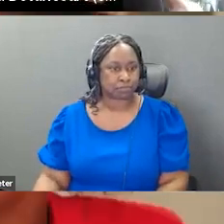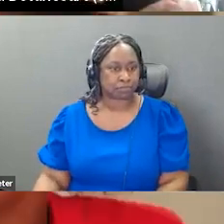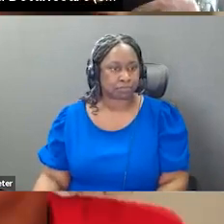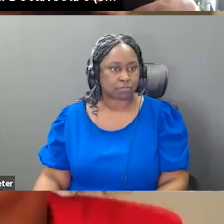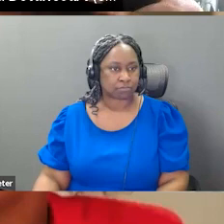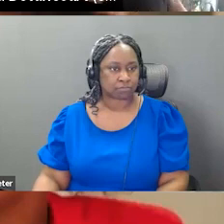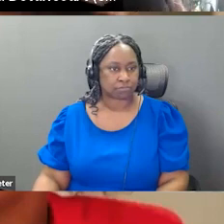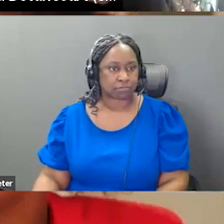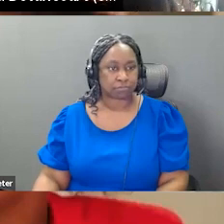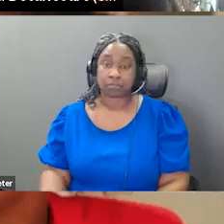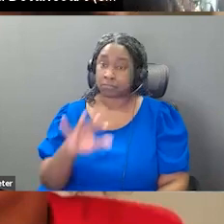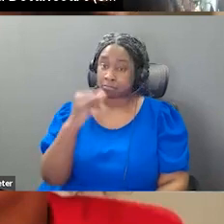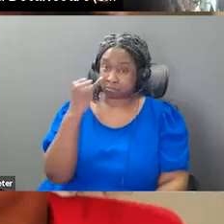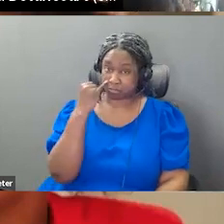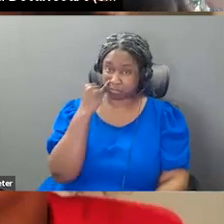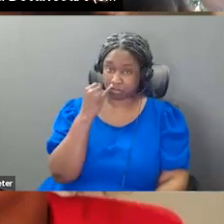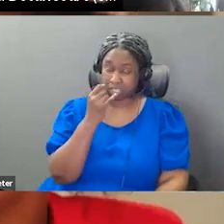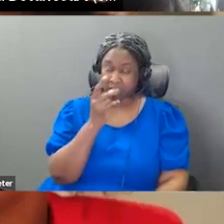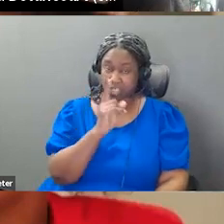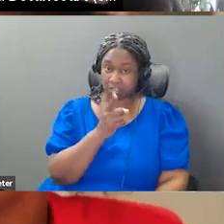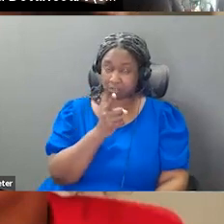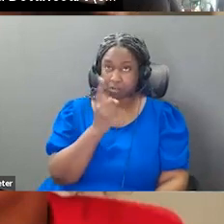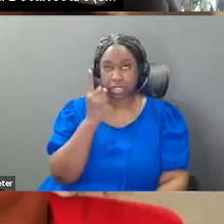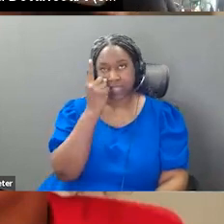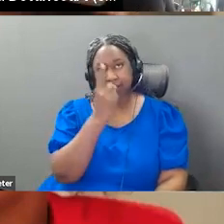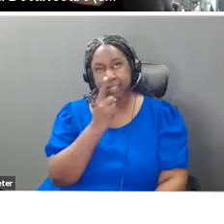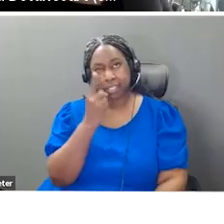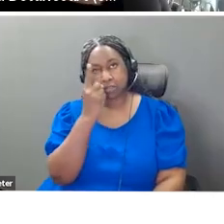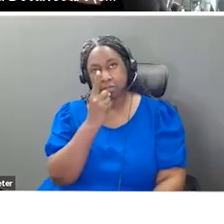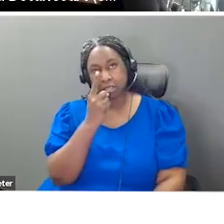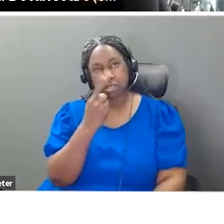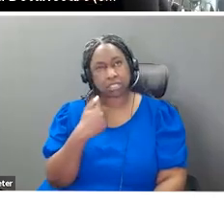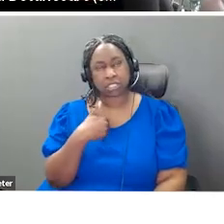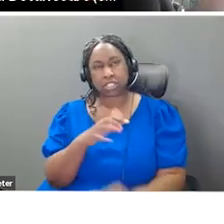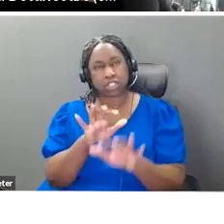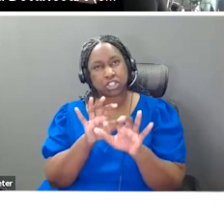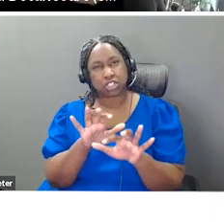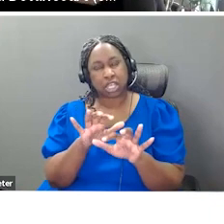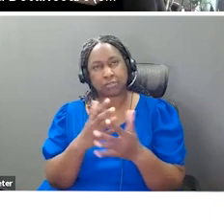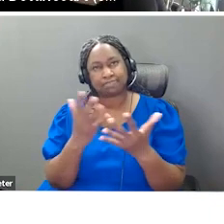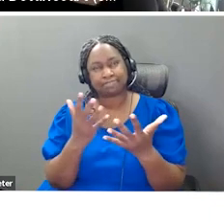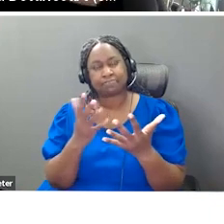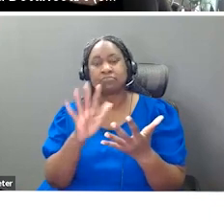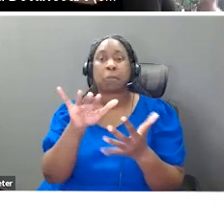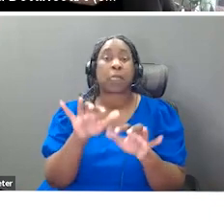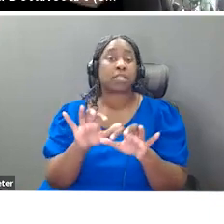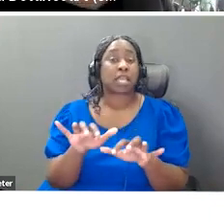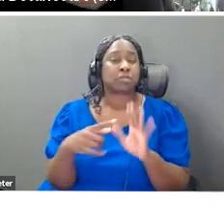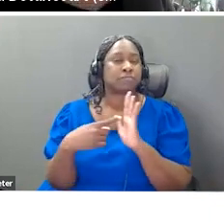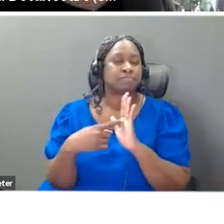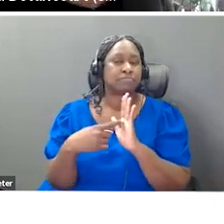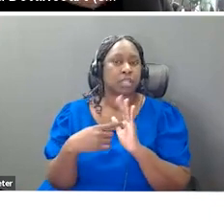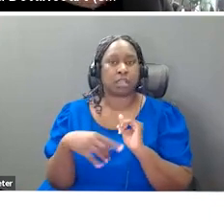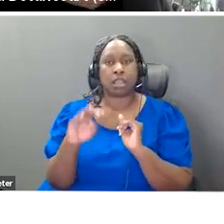Now, if you really intentionally think about what you should type in, you type in something like